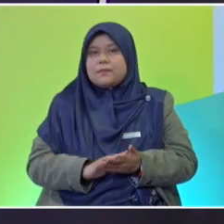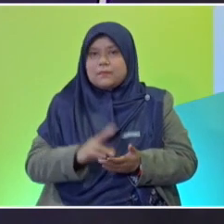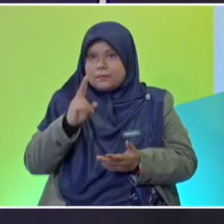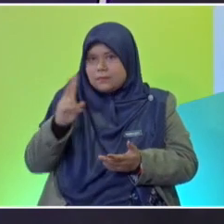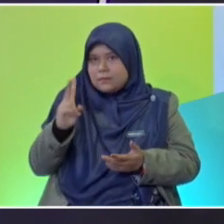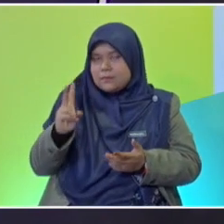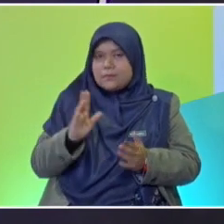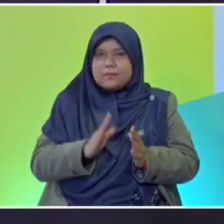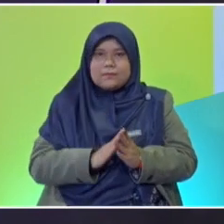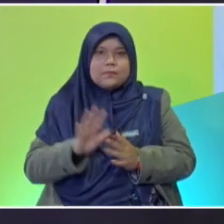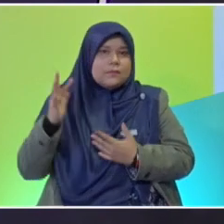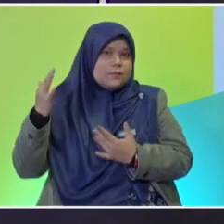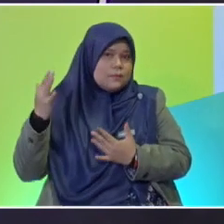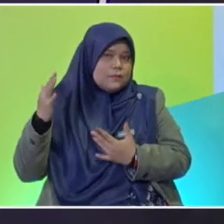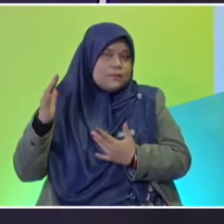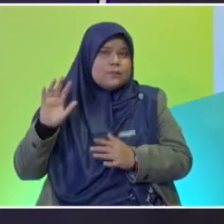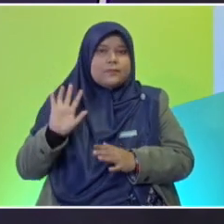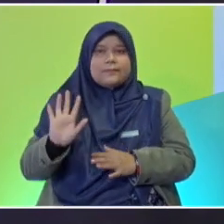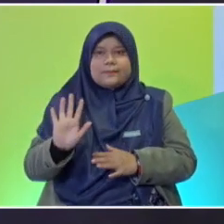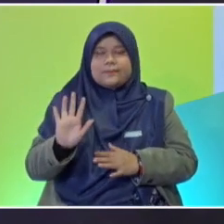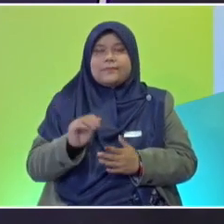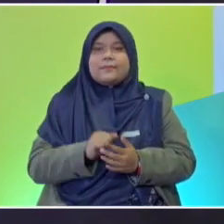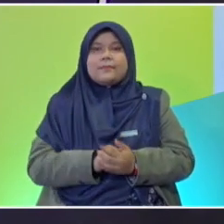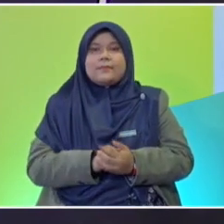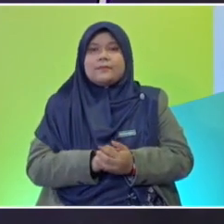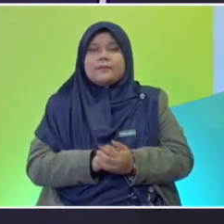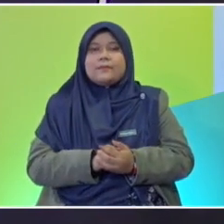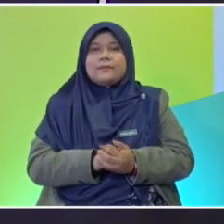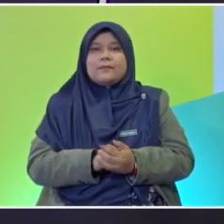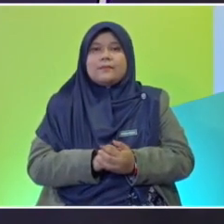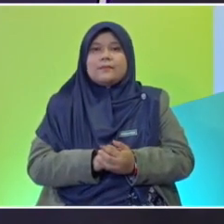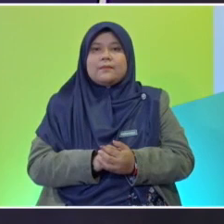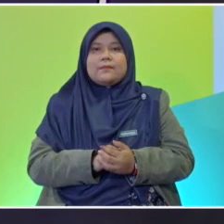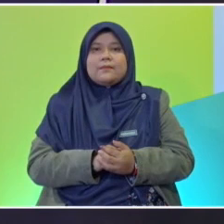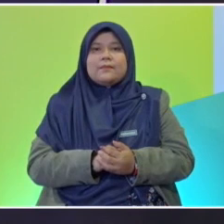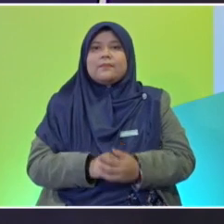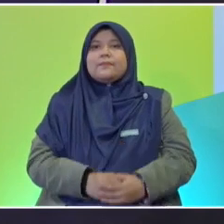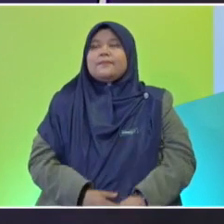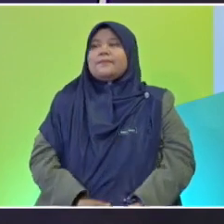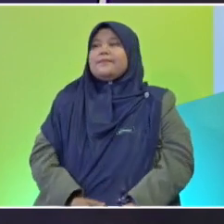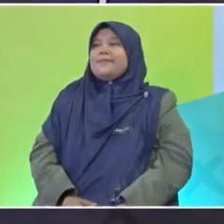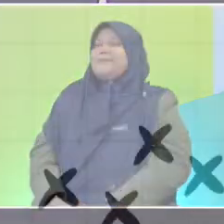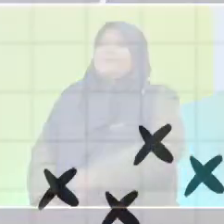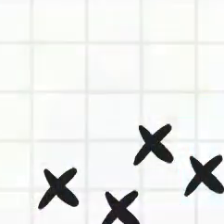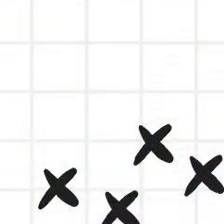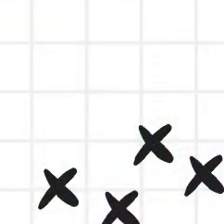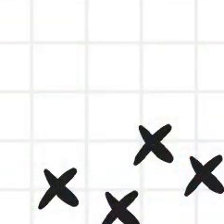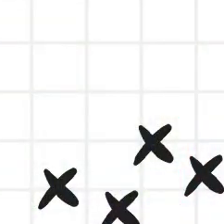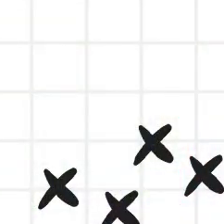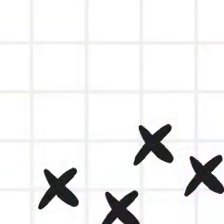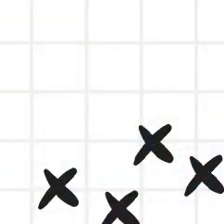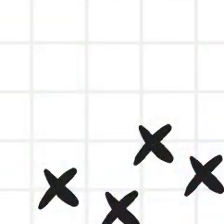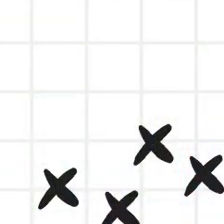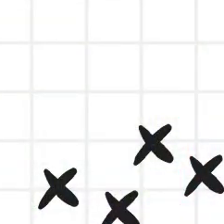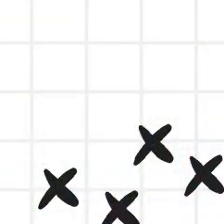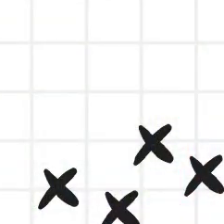home, don't go anywhere. We'll be right back with teacher Nina only on EduwebTV KPM. Okay, so this one.